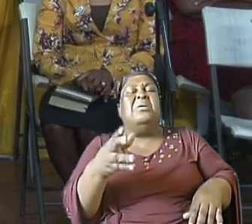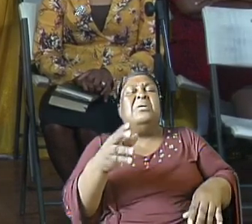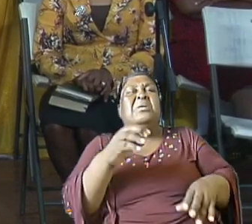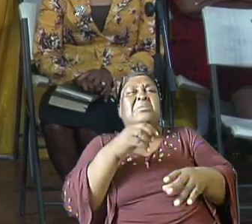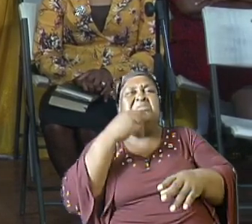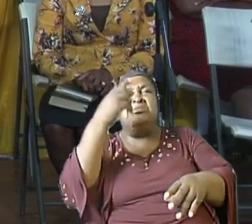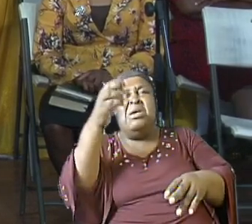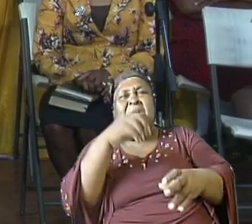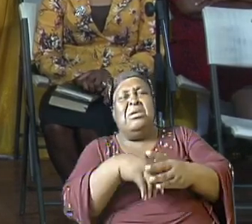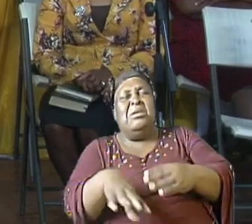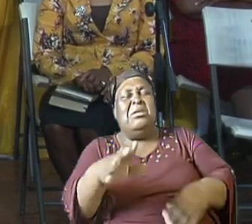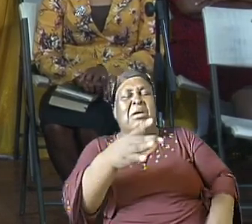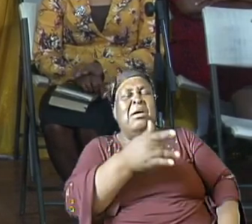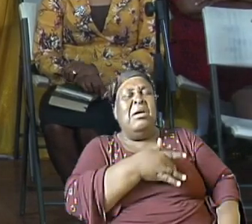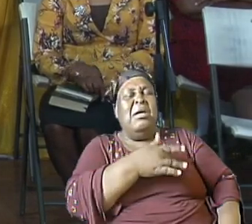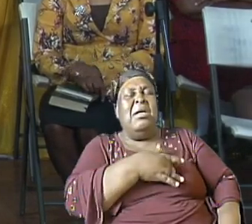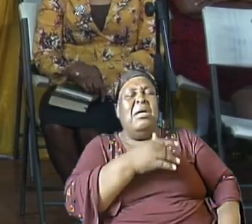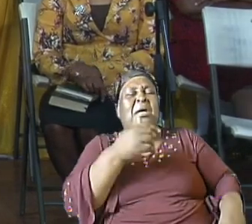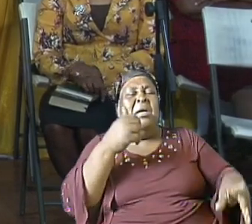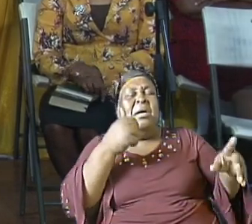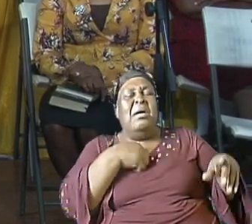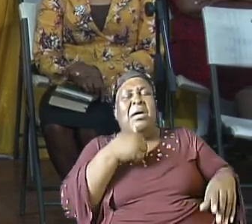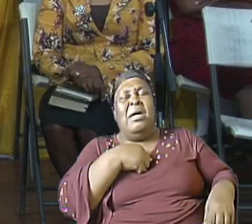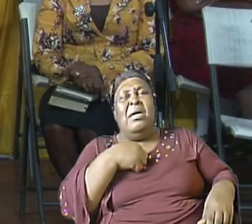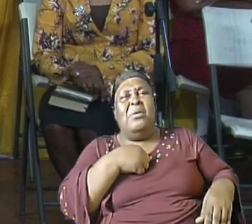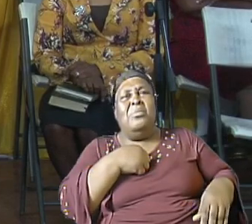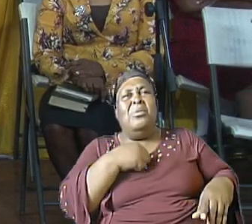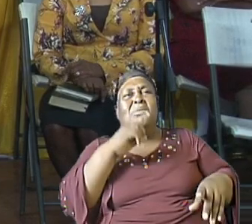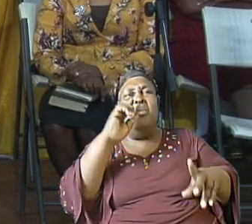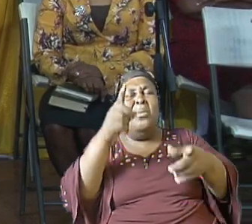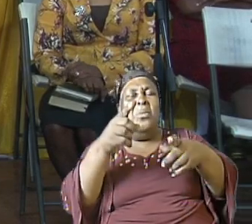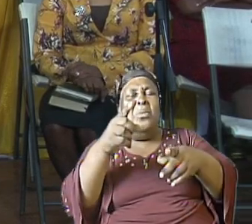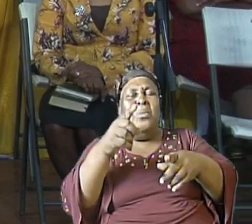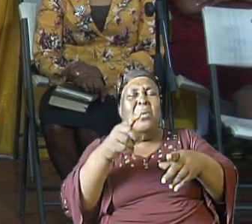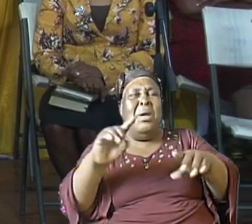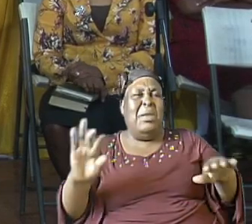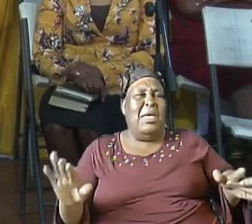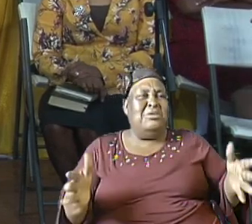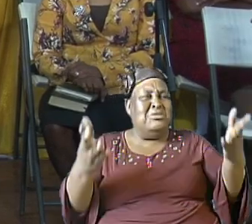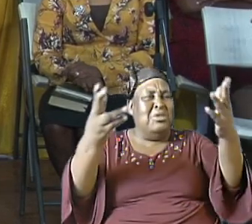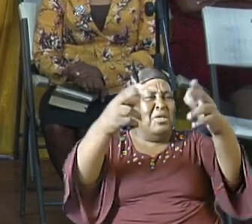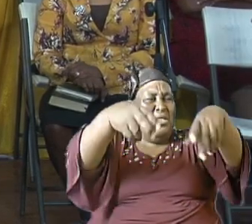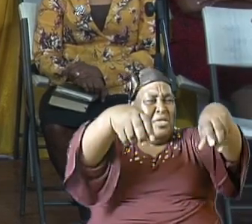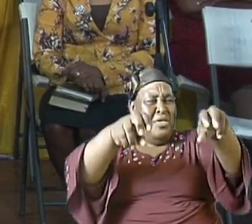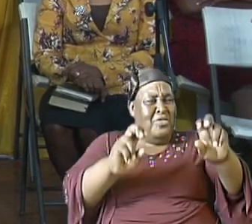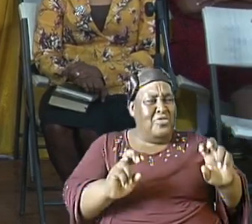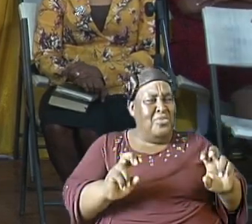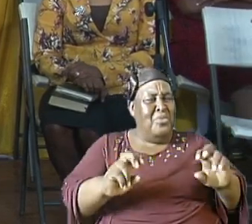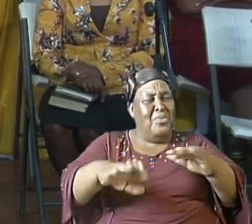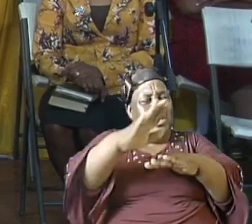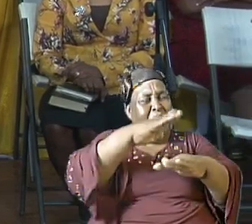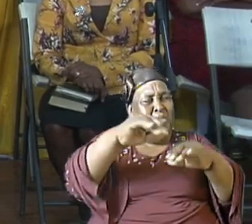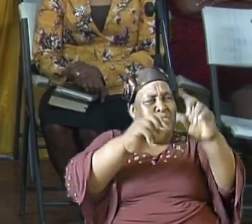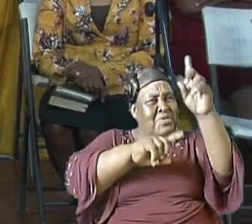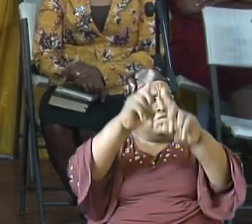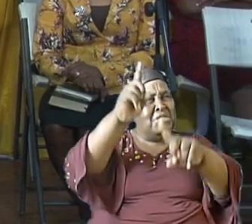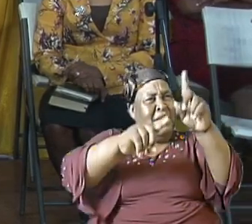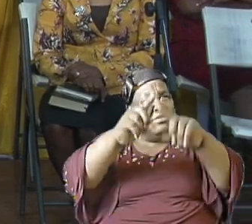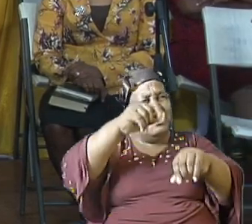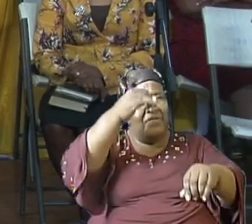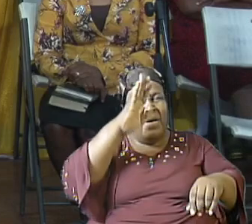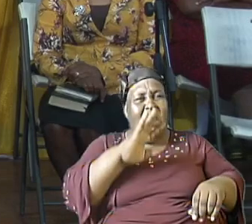heart, I will ascend into heaven. I will exalt my throne above the stars of